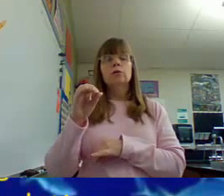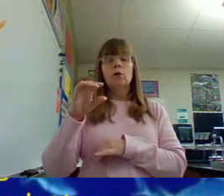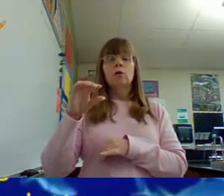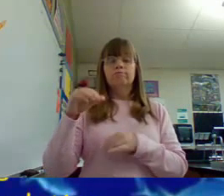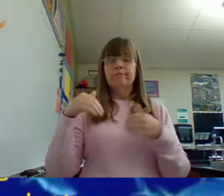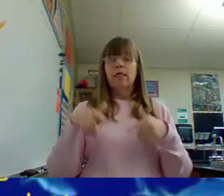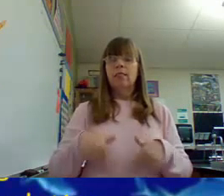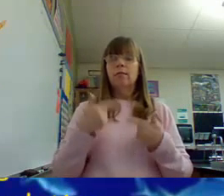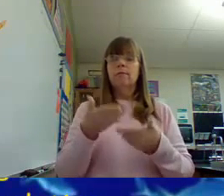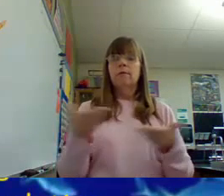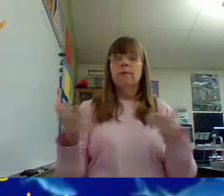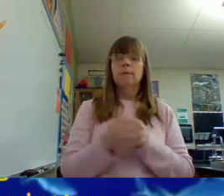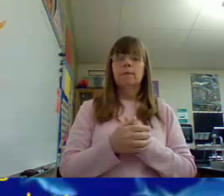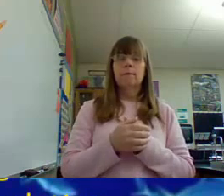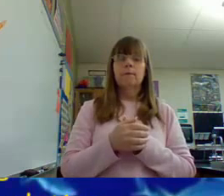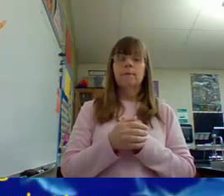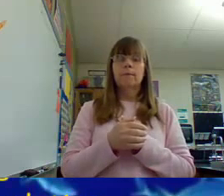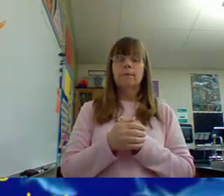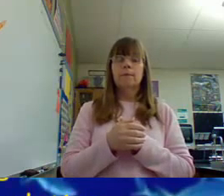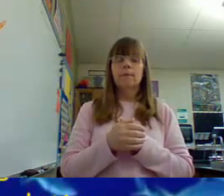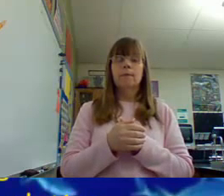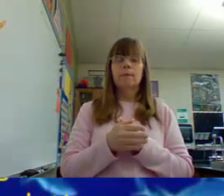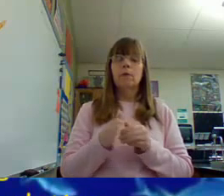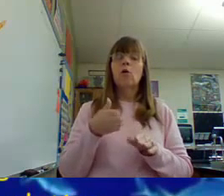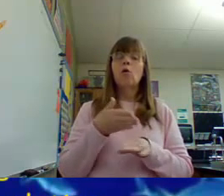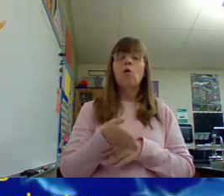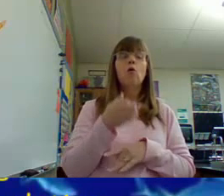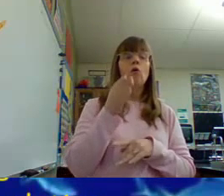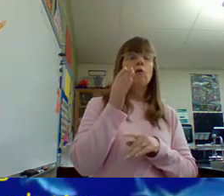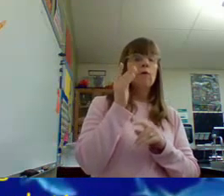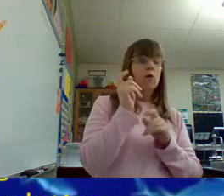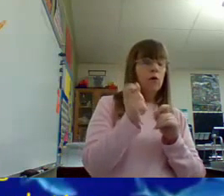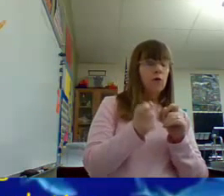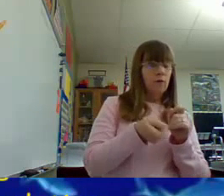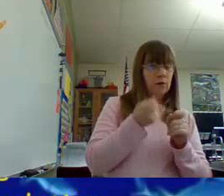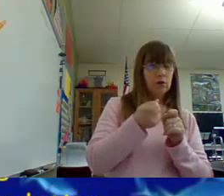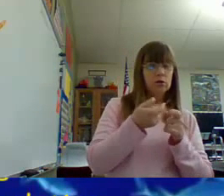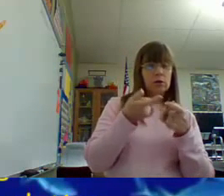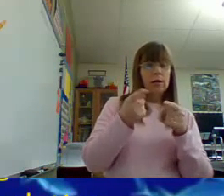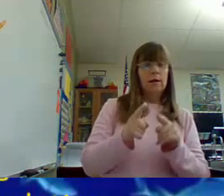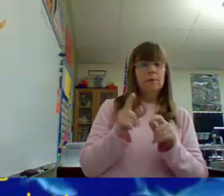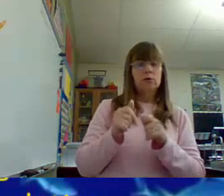fish are caught faster than they can breed and their population then decreases.